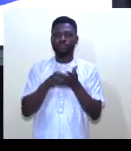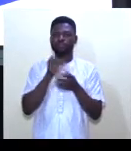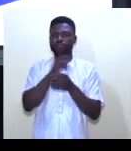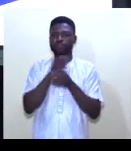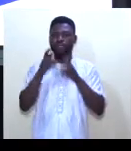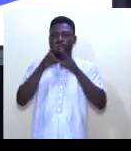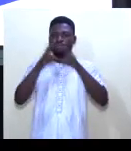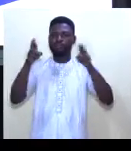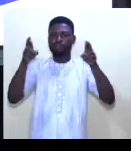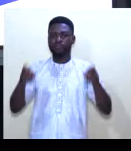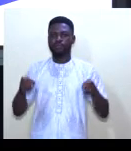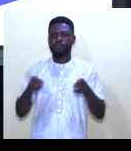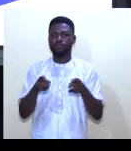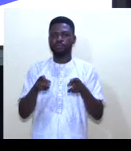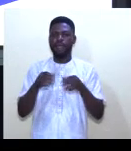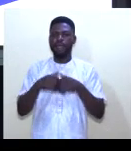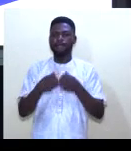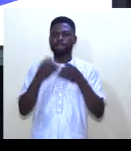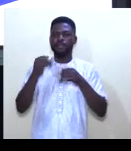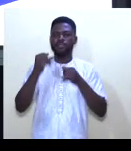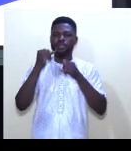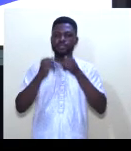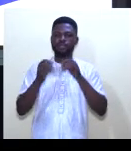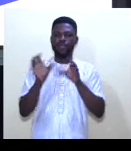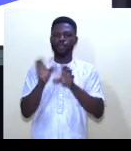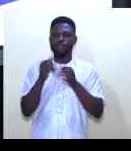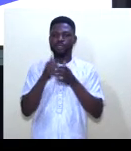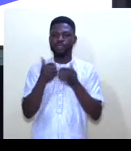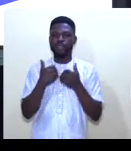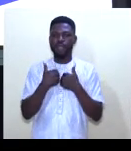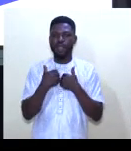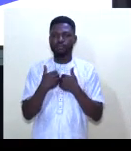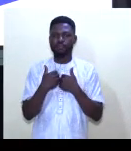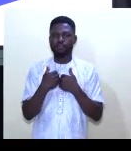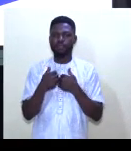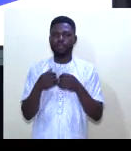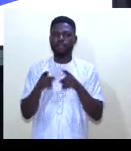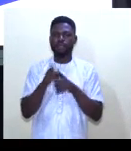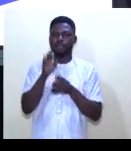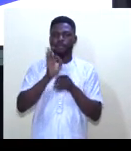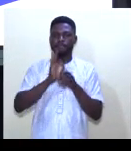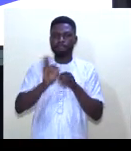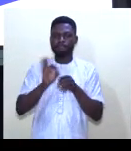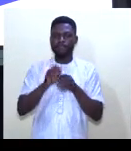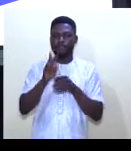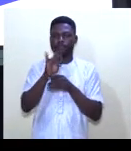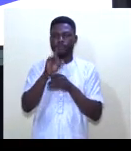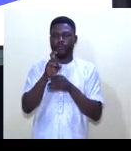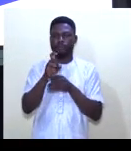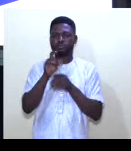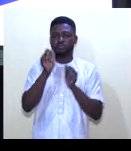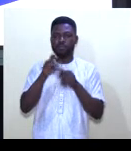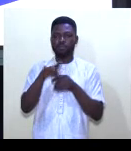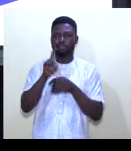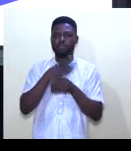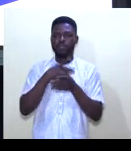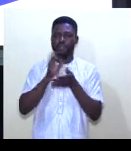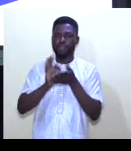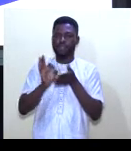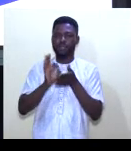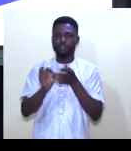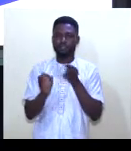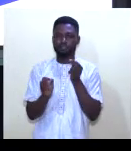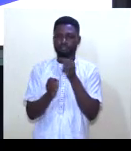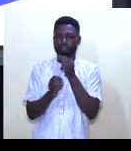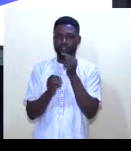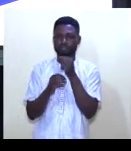This is a rectangular prism. How many edges does it have? Like your matchbox. So if you can quickly pick one and count, good